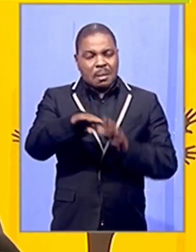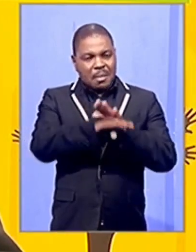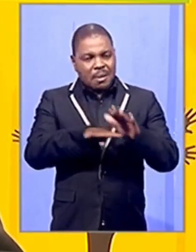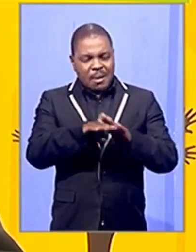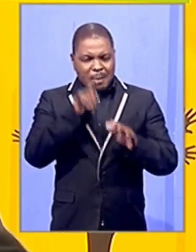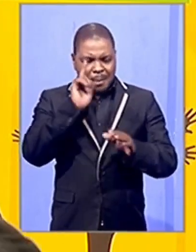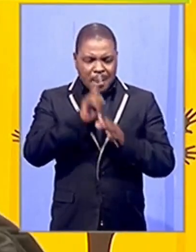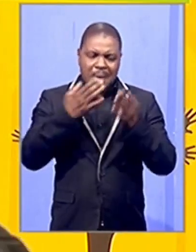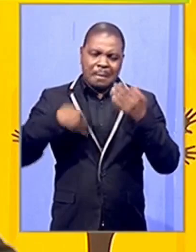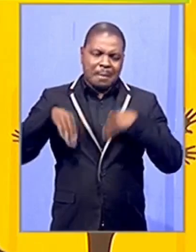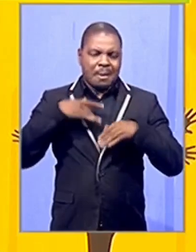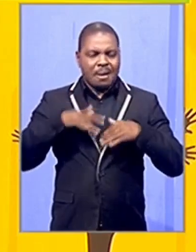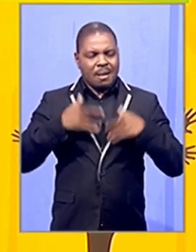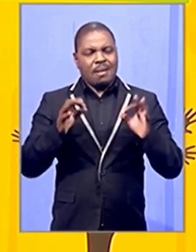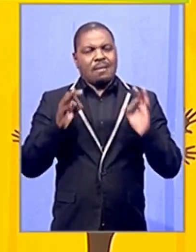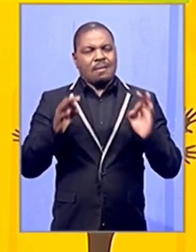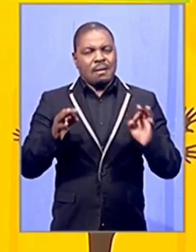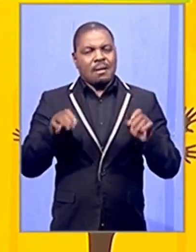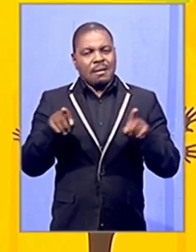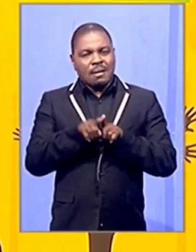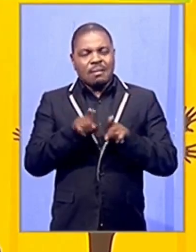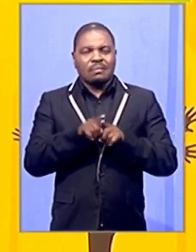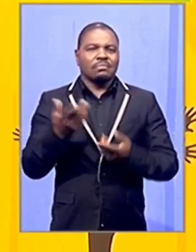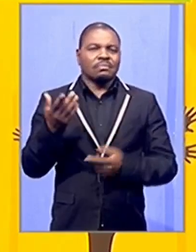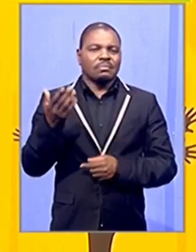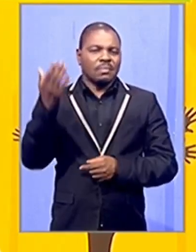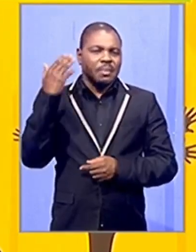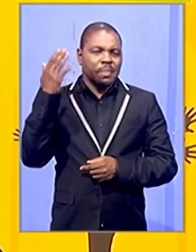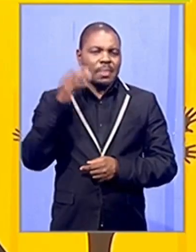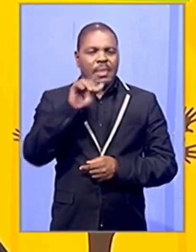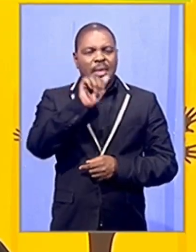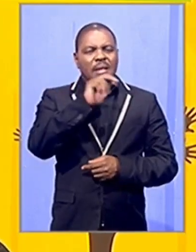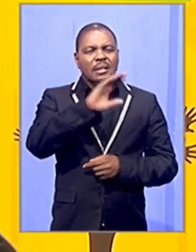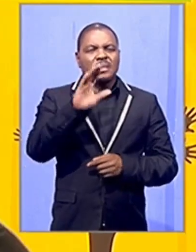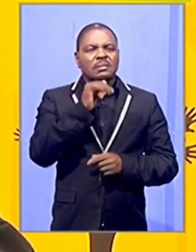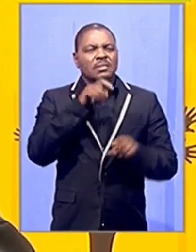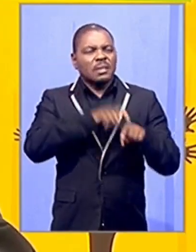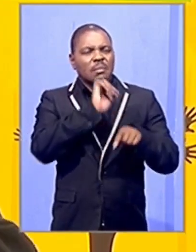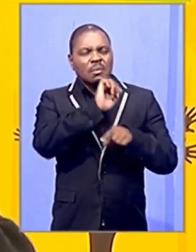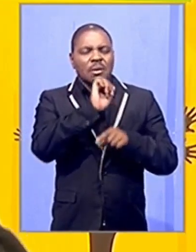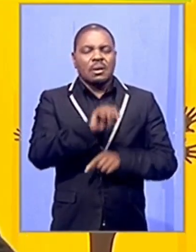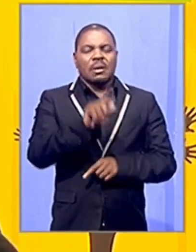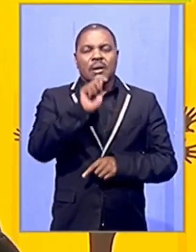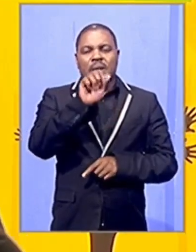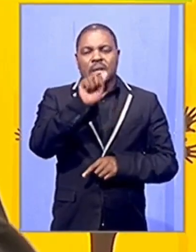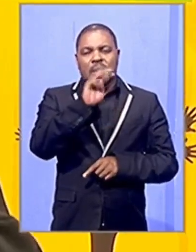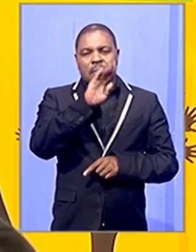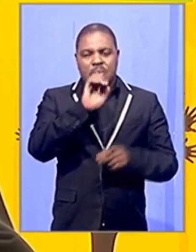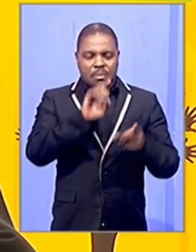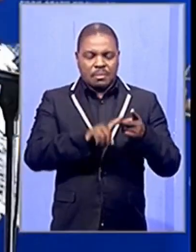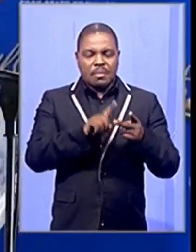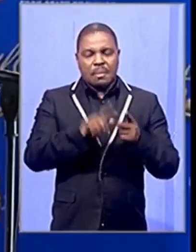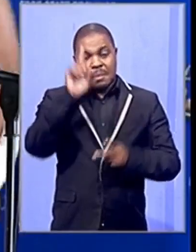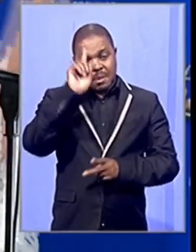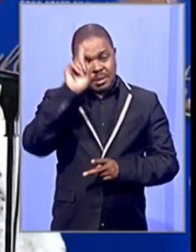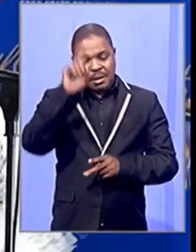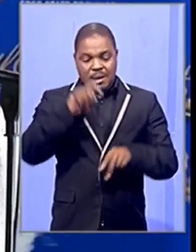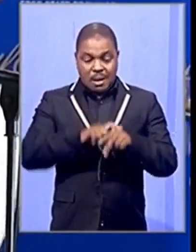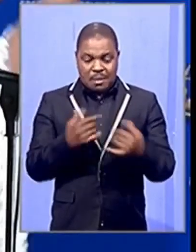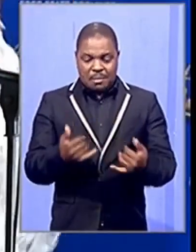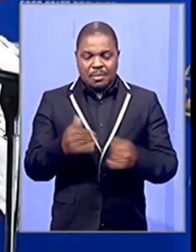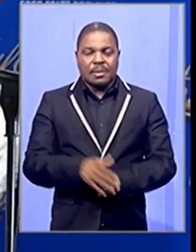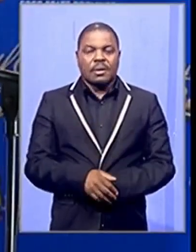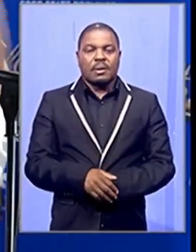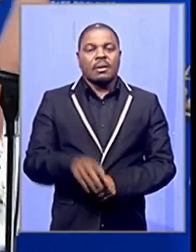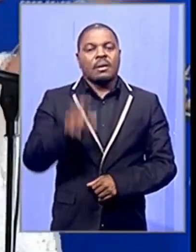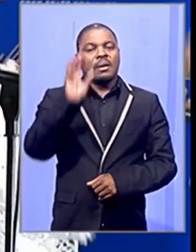alive, it branches the ANC Yagatambo, Yagamandela, this is the time. Tona kgolo